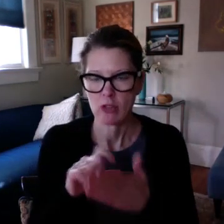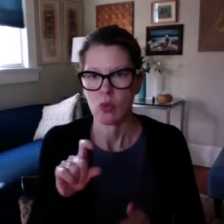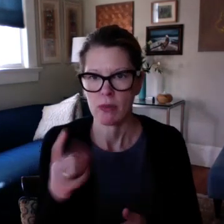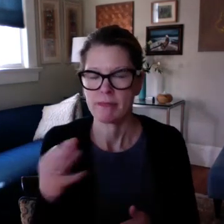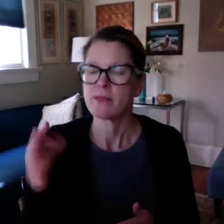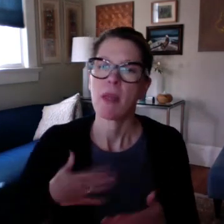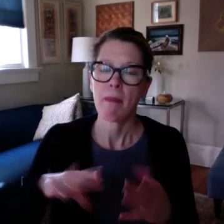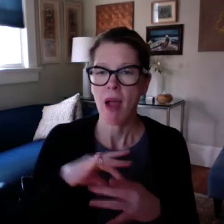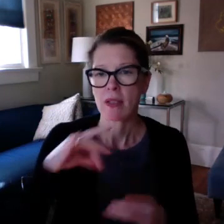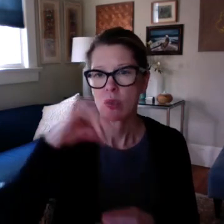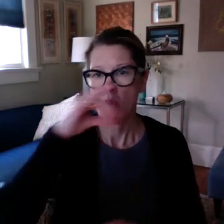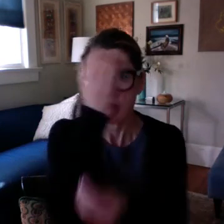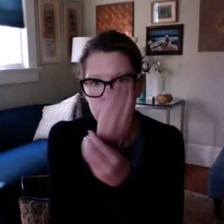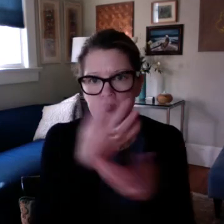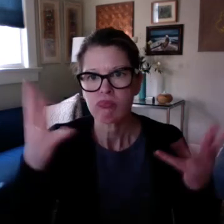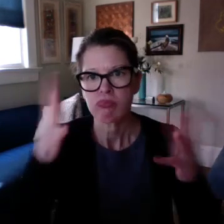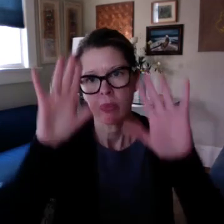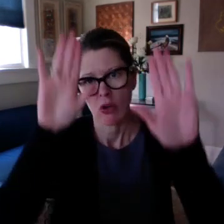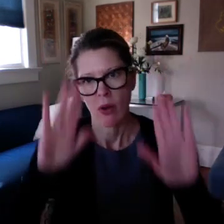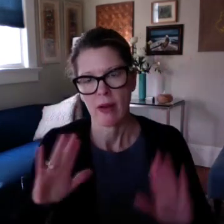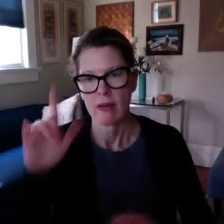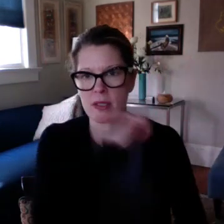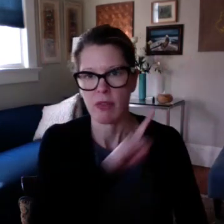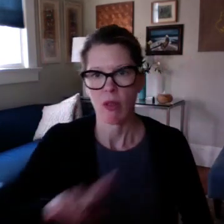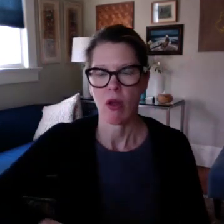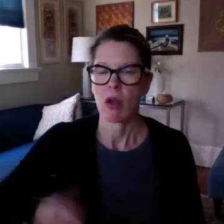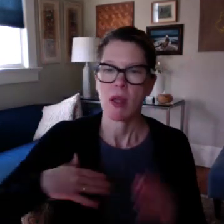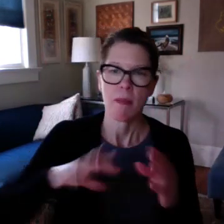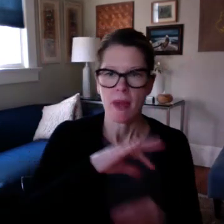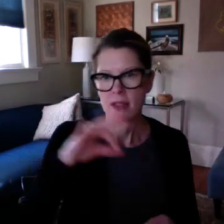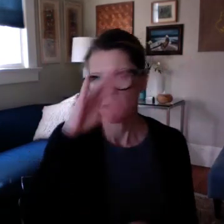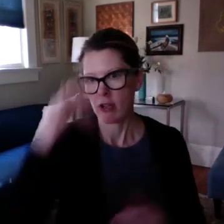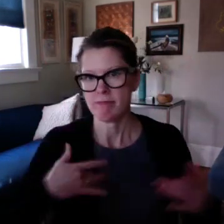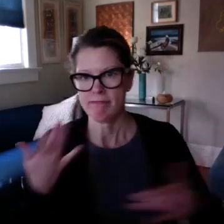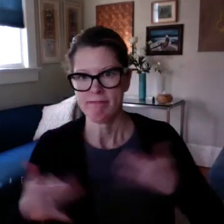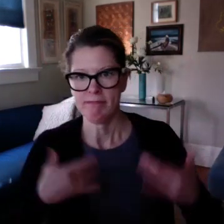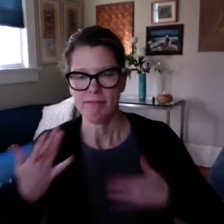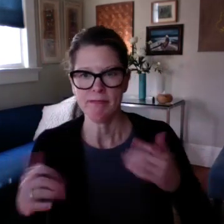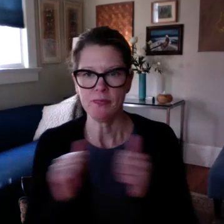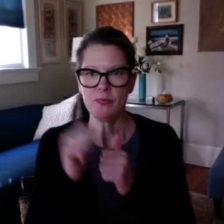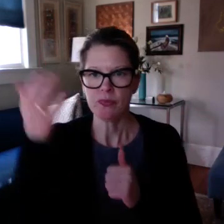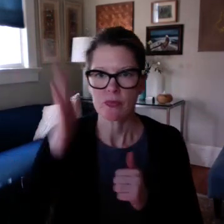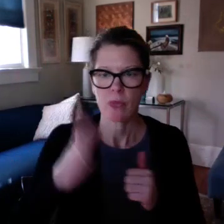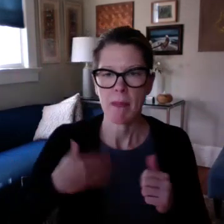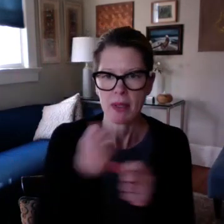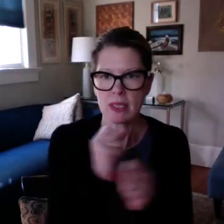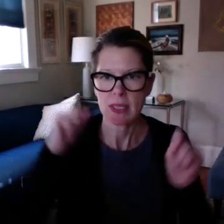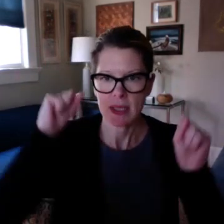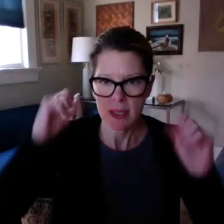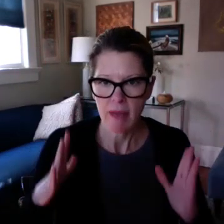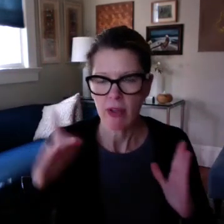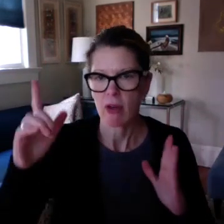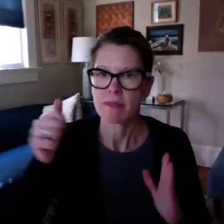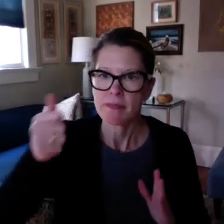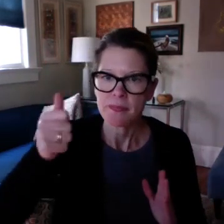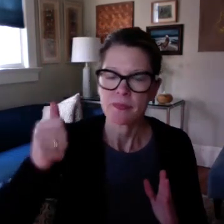My soul proclaims the greatness of the Lord. My spirit rejoices in God my Savior, for he has looked